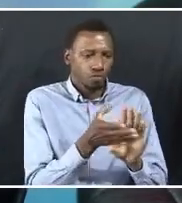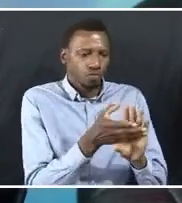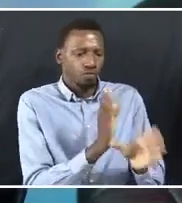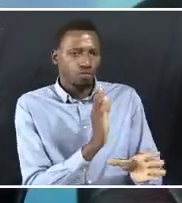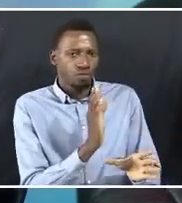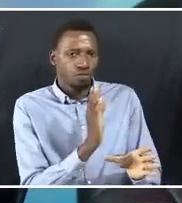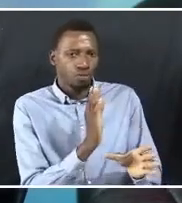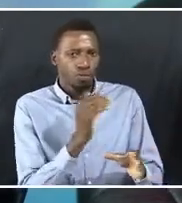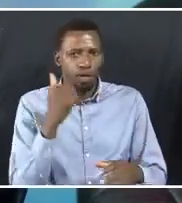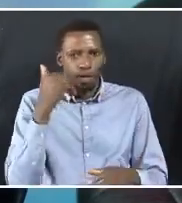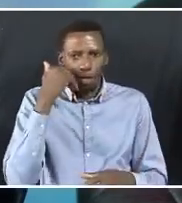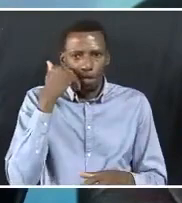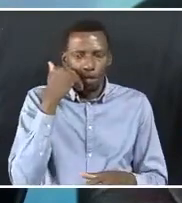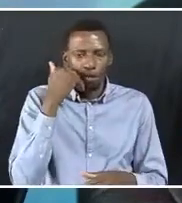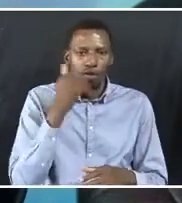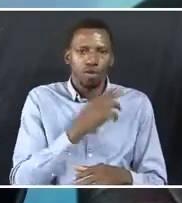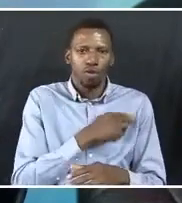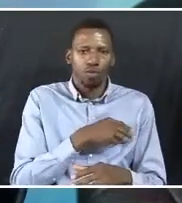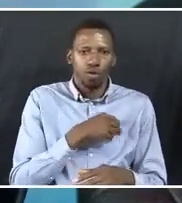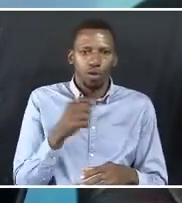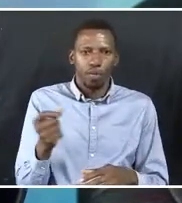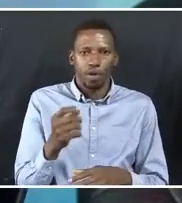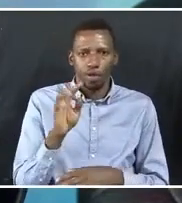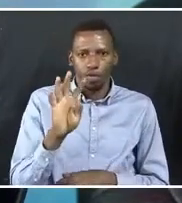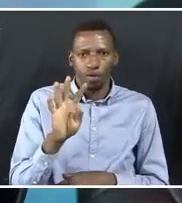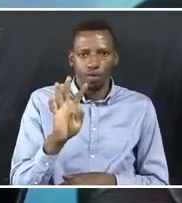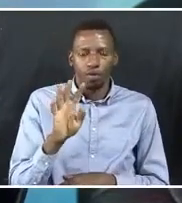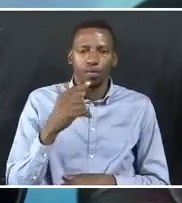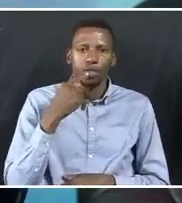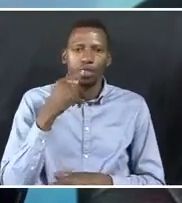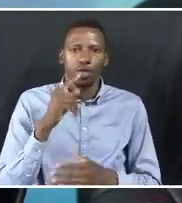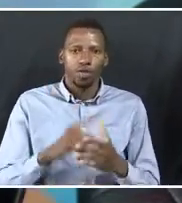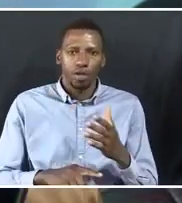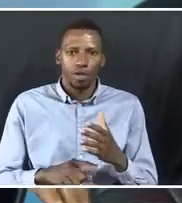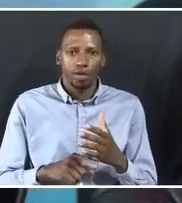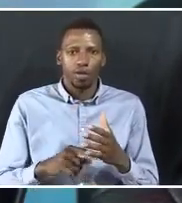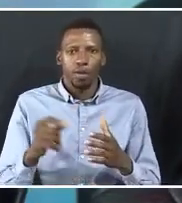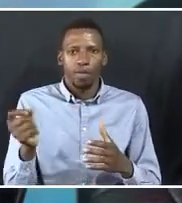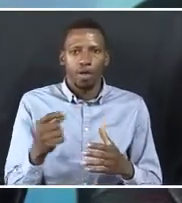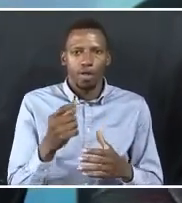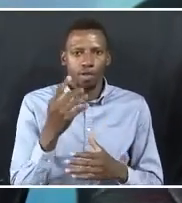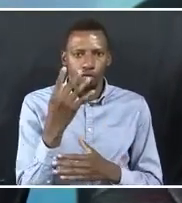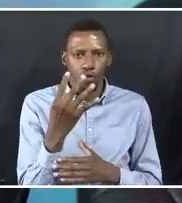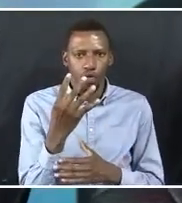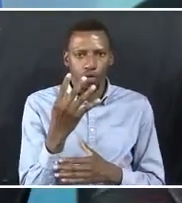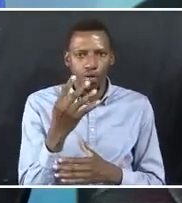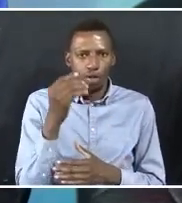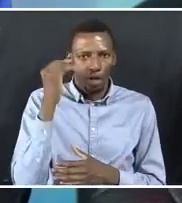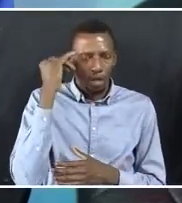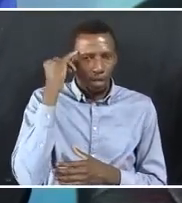April. So I thought, beyond April, no, March. And mark you,